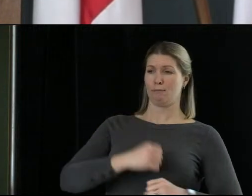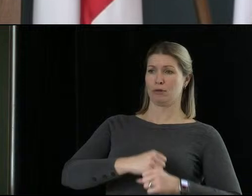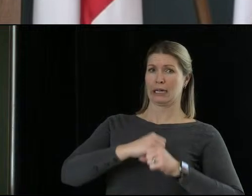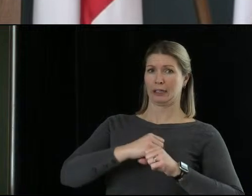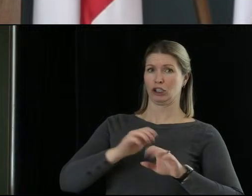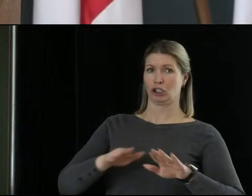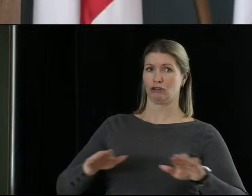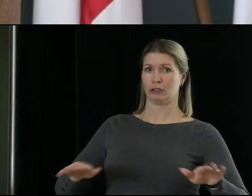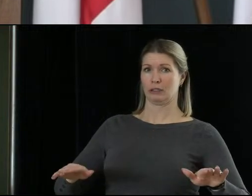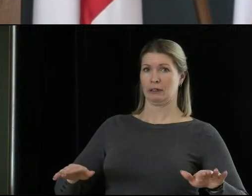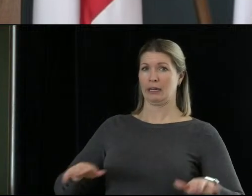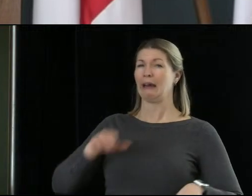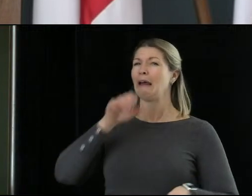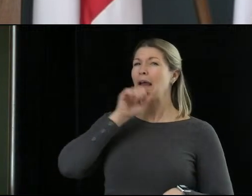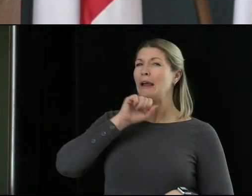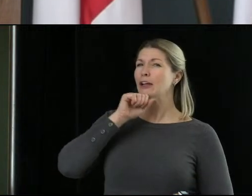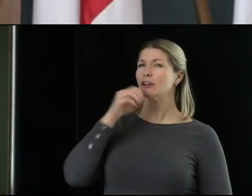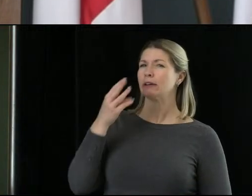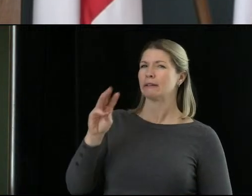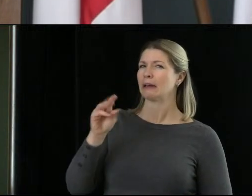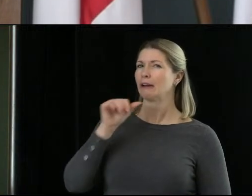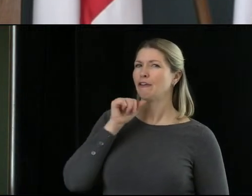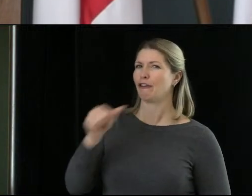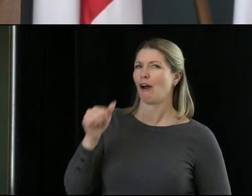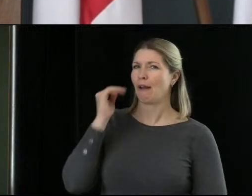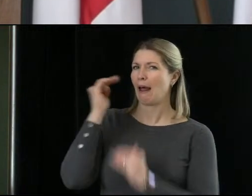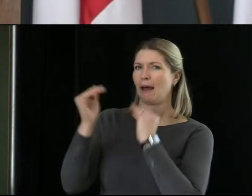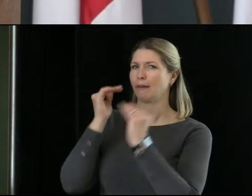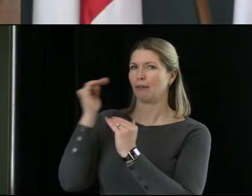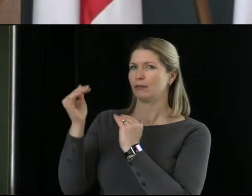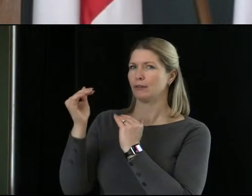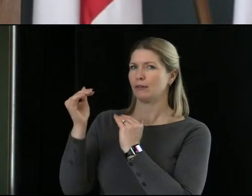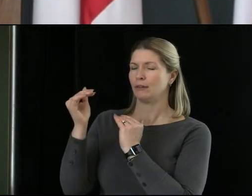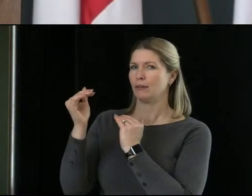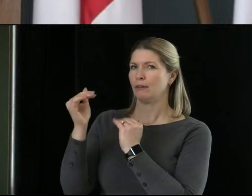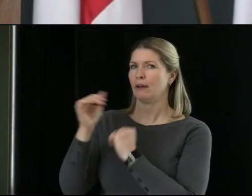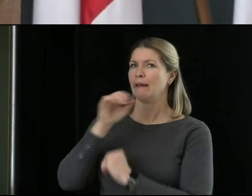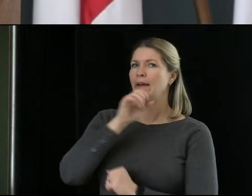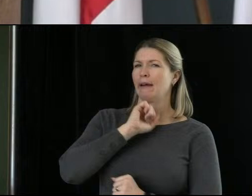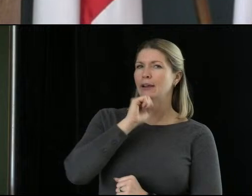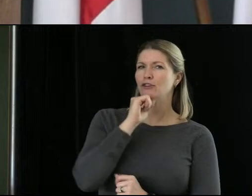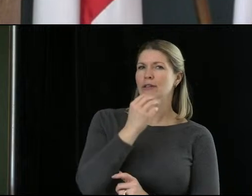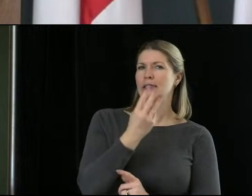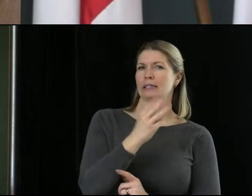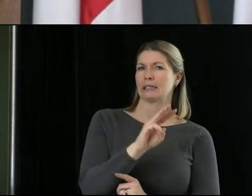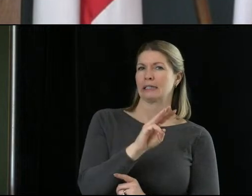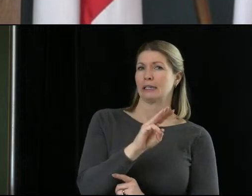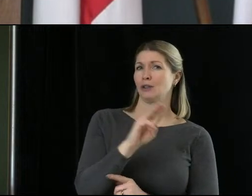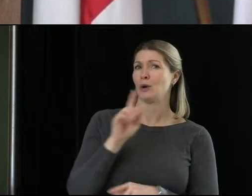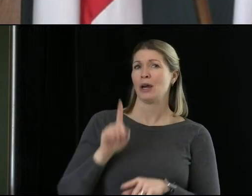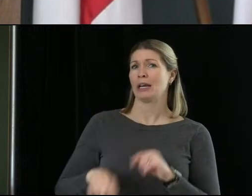16 years old is not an adult. At 16 years old, you can't buy